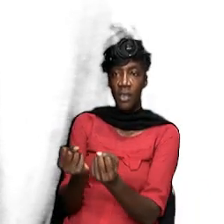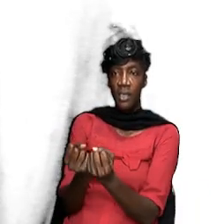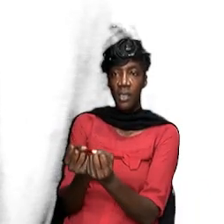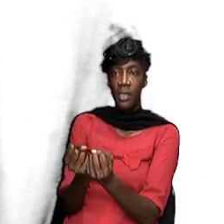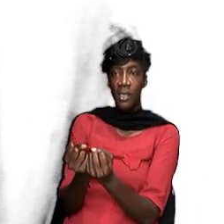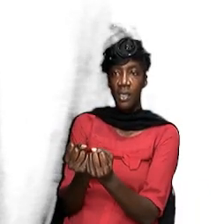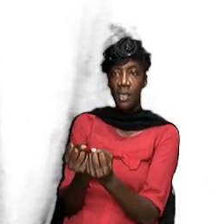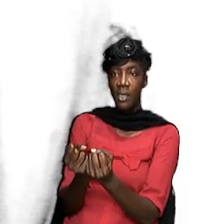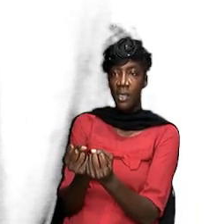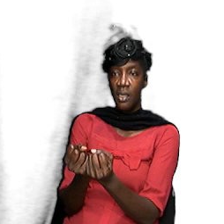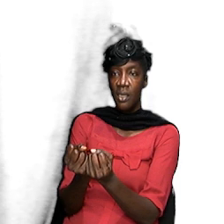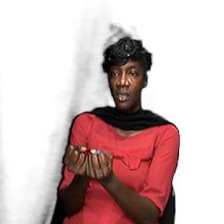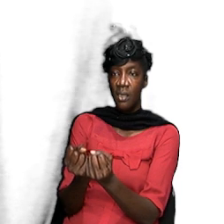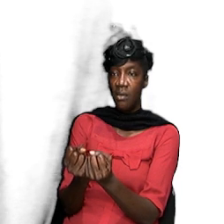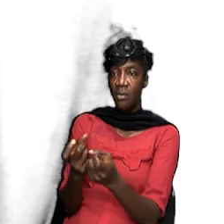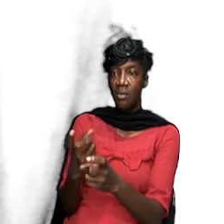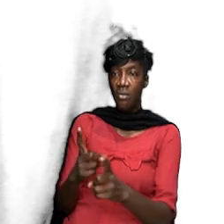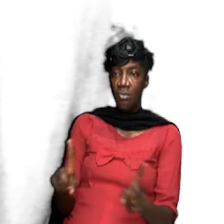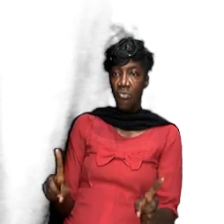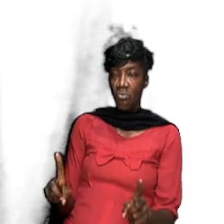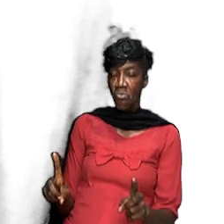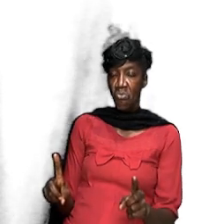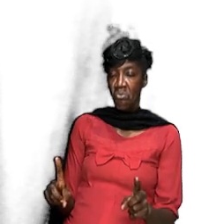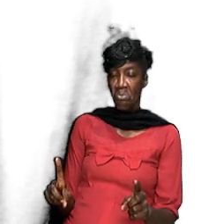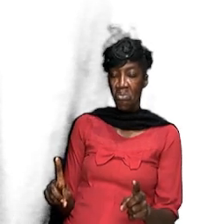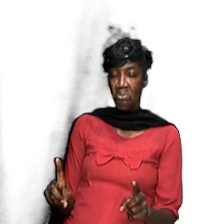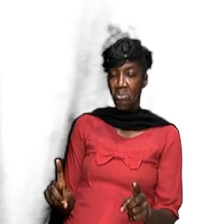that is perverse.